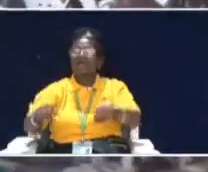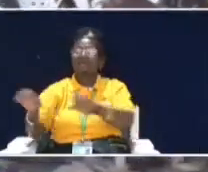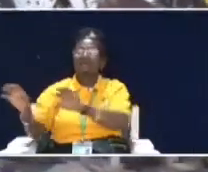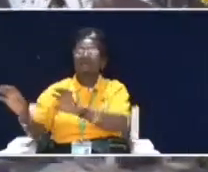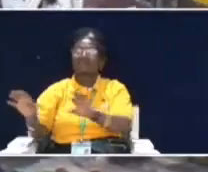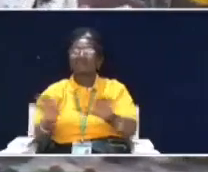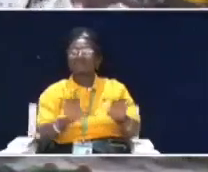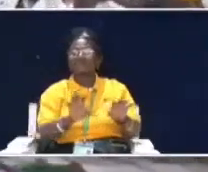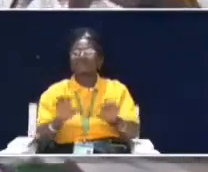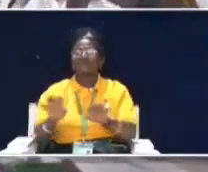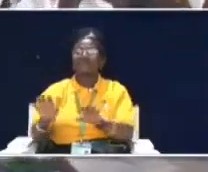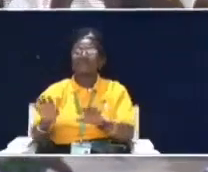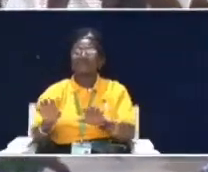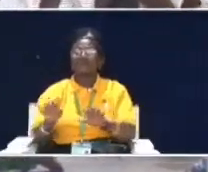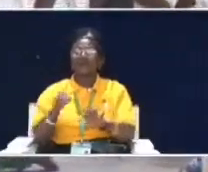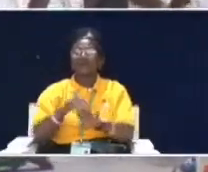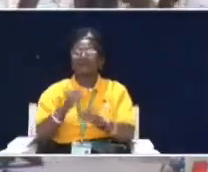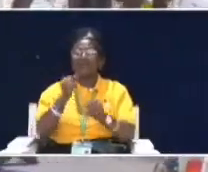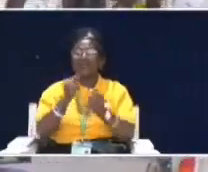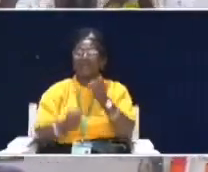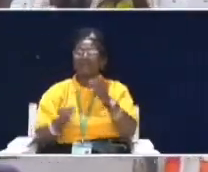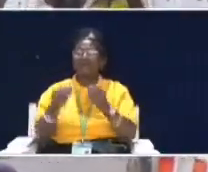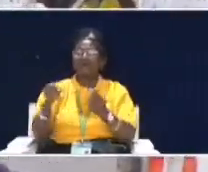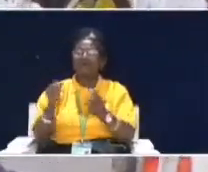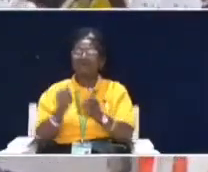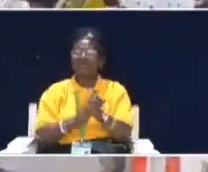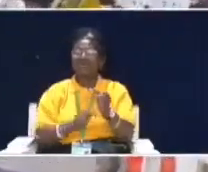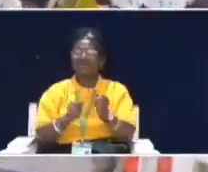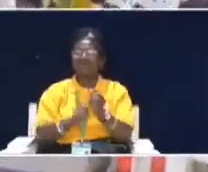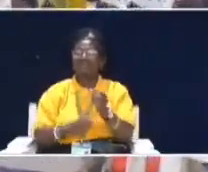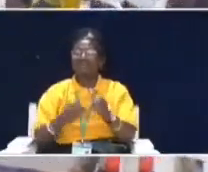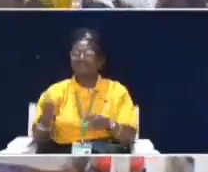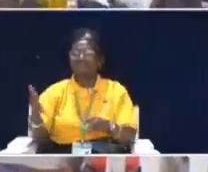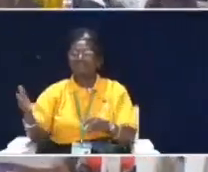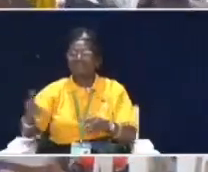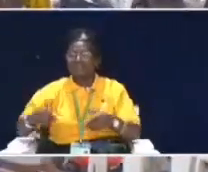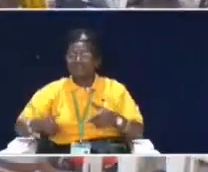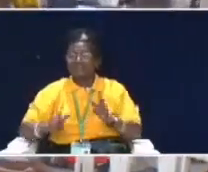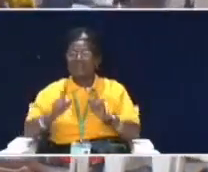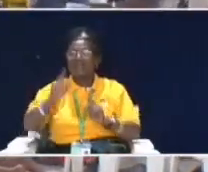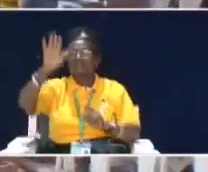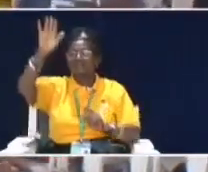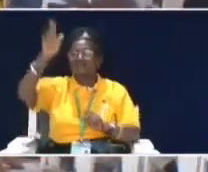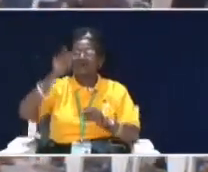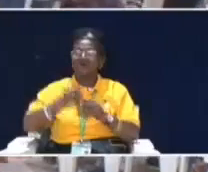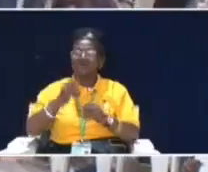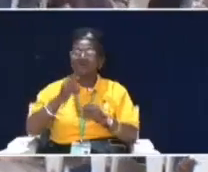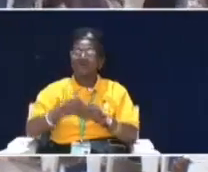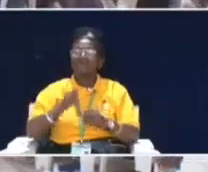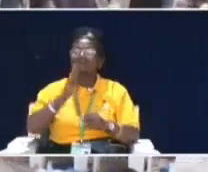the end of everything, let your name be